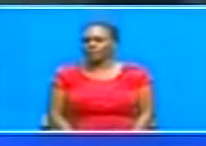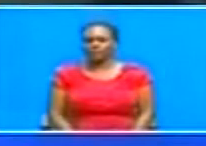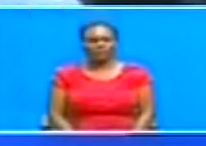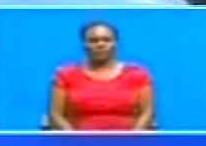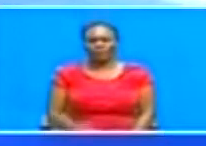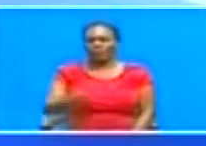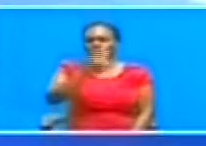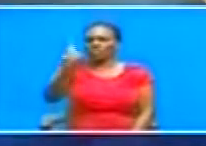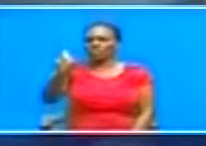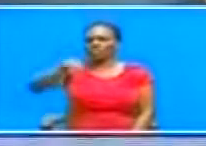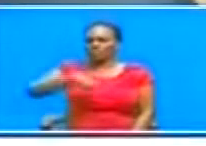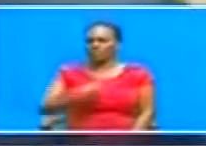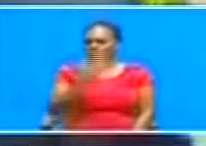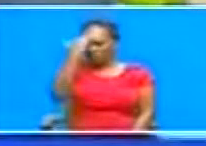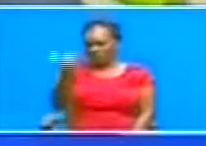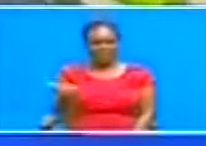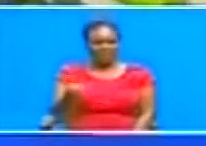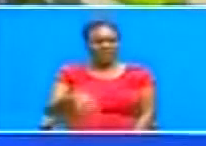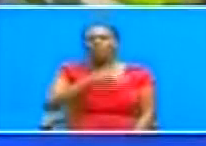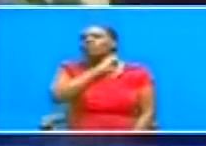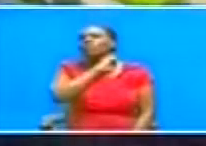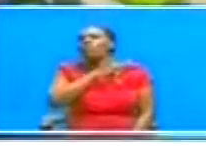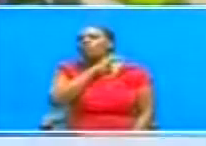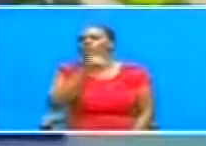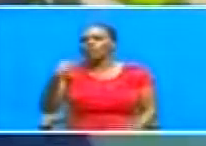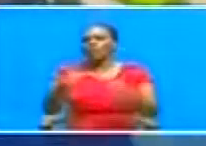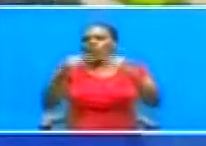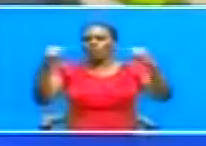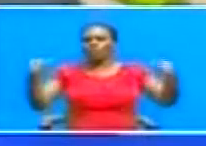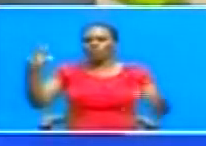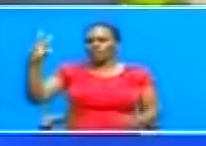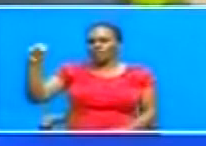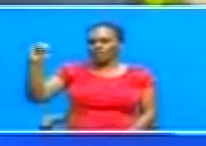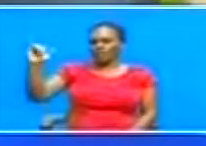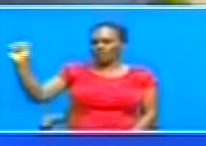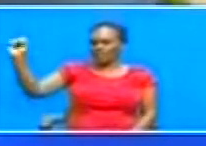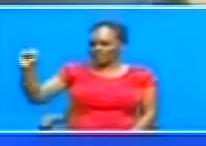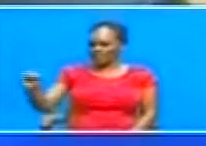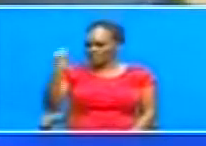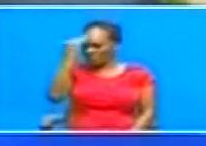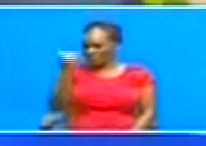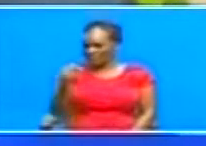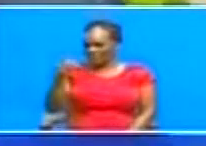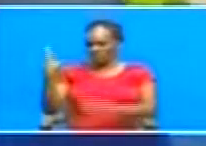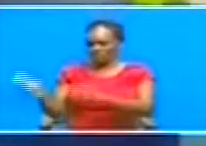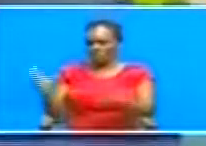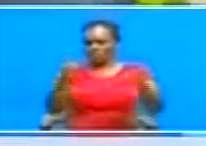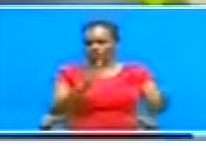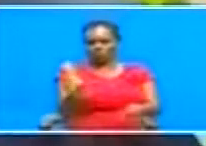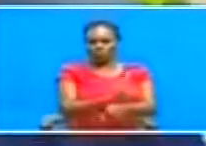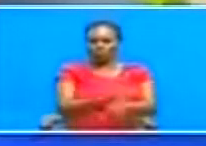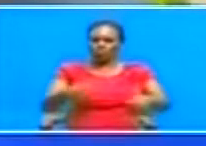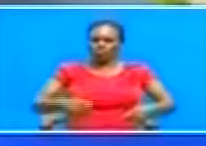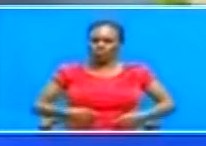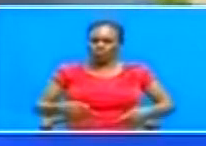yourself, what for? Na mnaona wanalalamika, wanajaribu kupinga hii mambo ya NYS. Kwa sababu wamezoea kutumia vijana